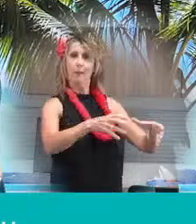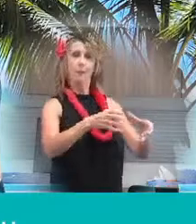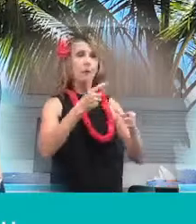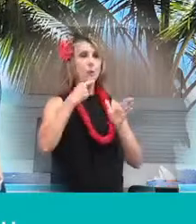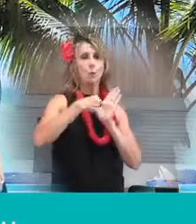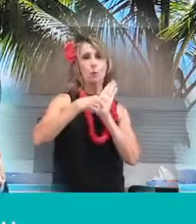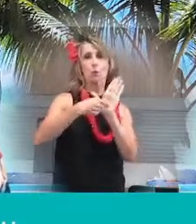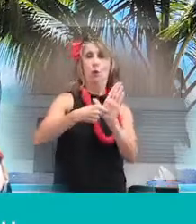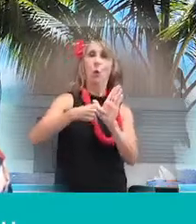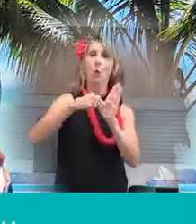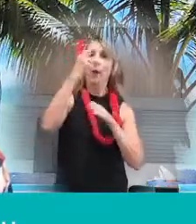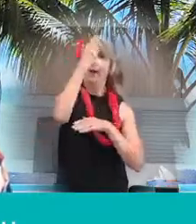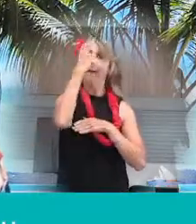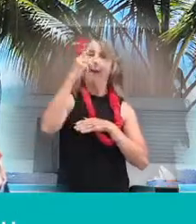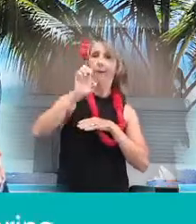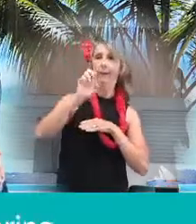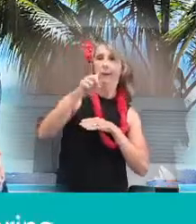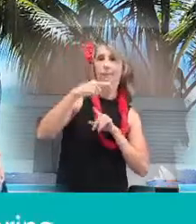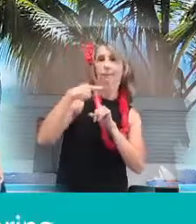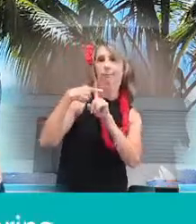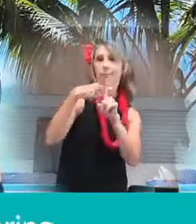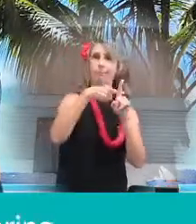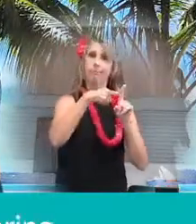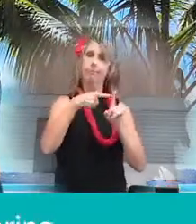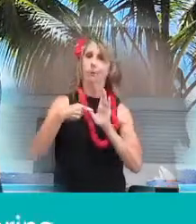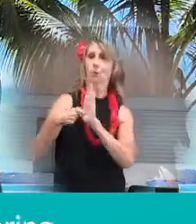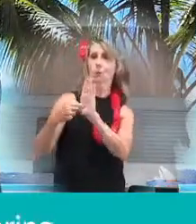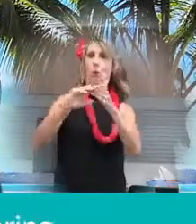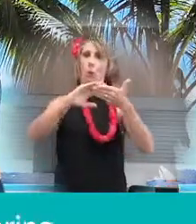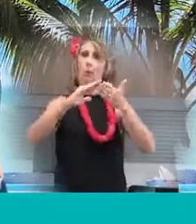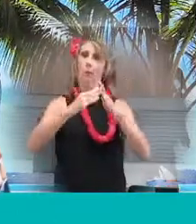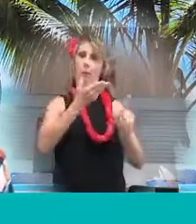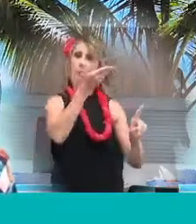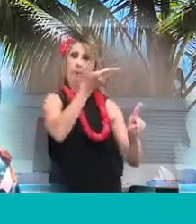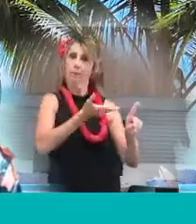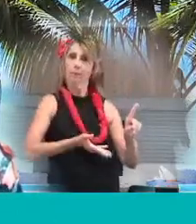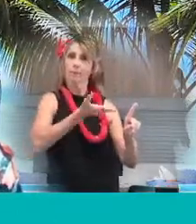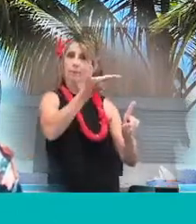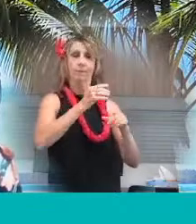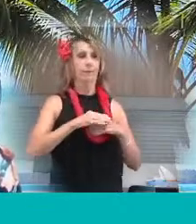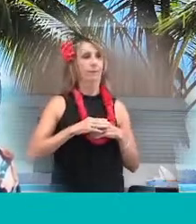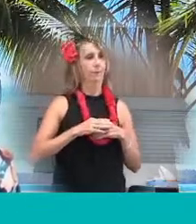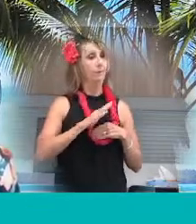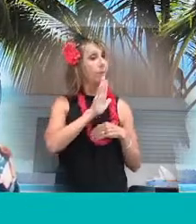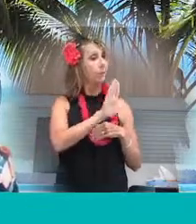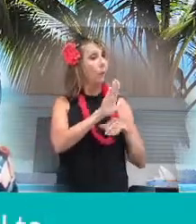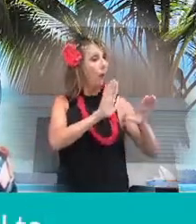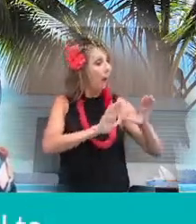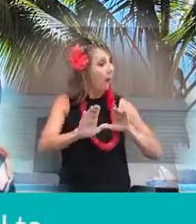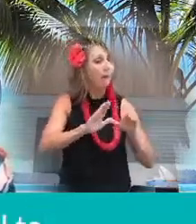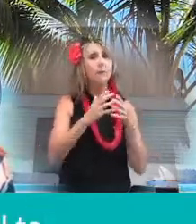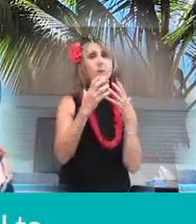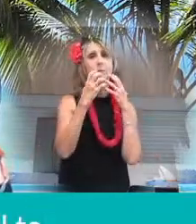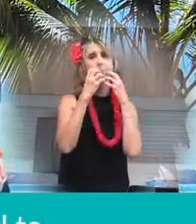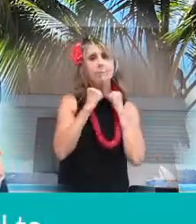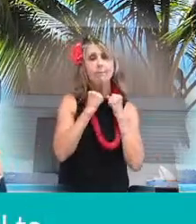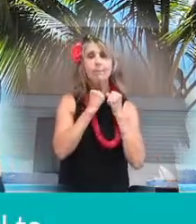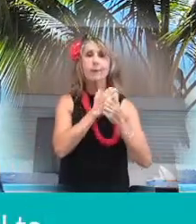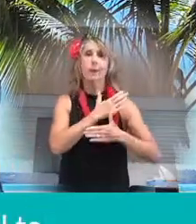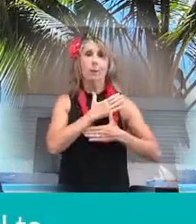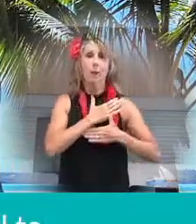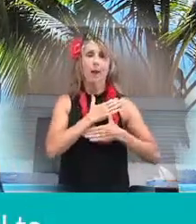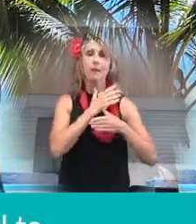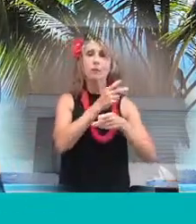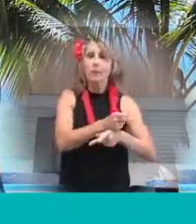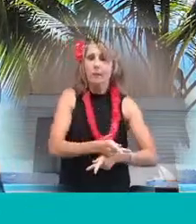communities. Thank you for being compassionate and caring colleagues. Thank you for living